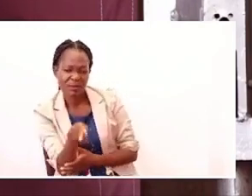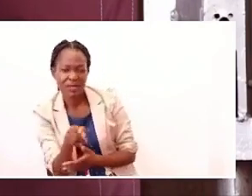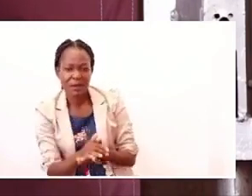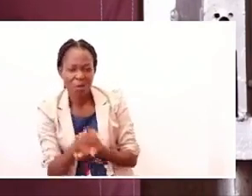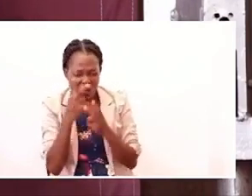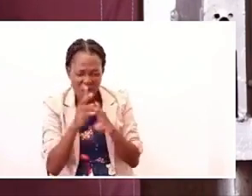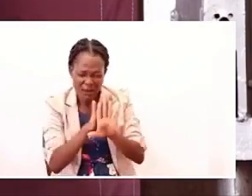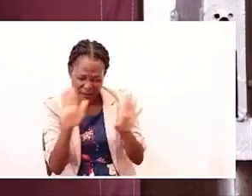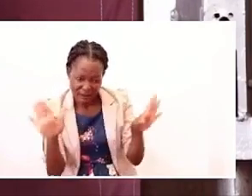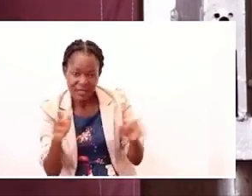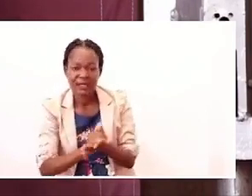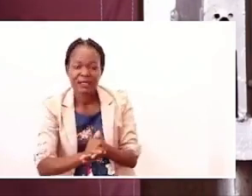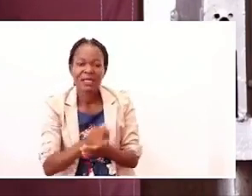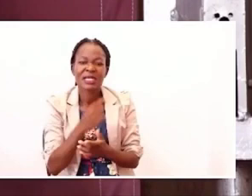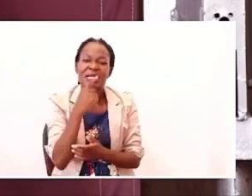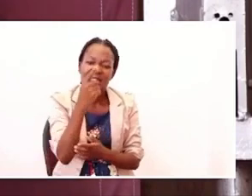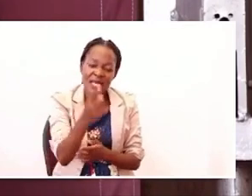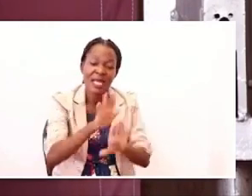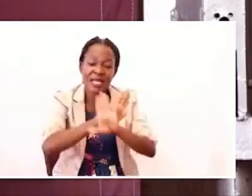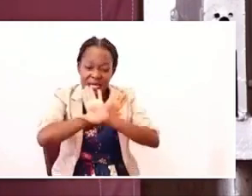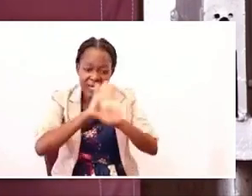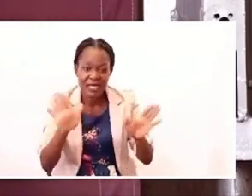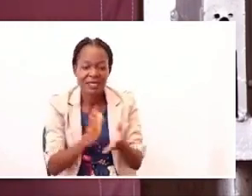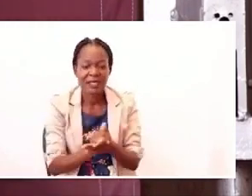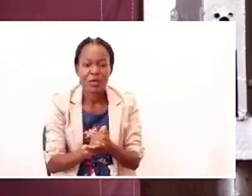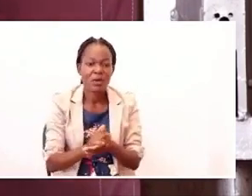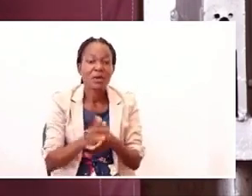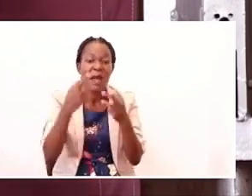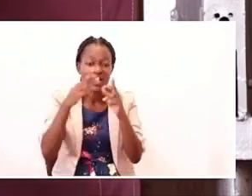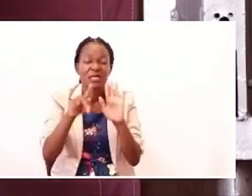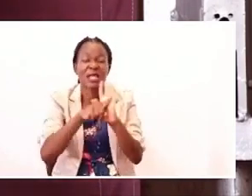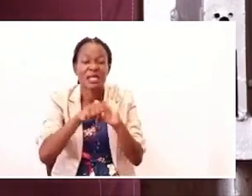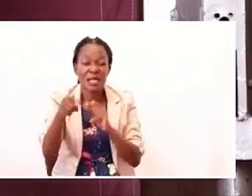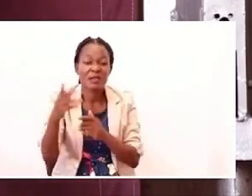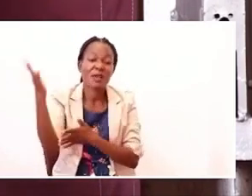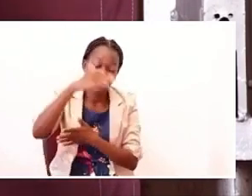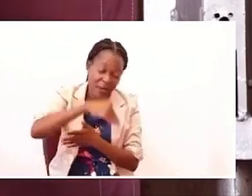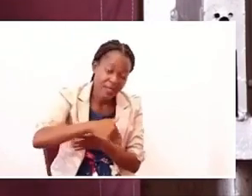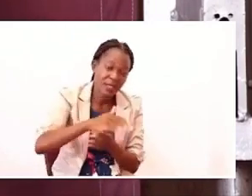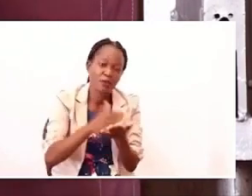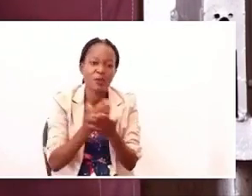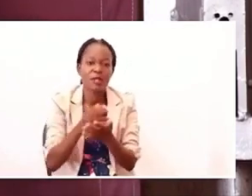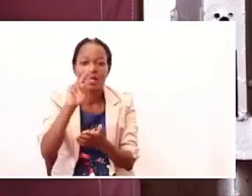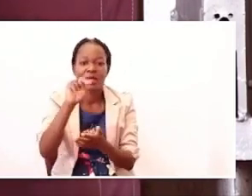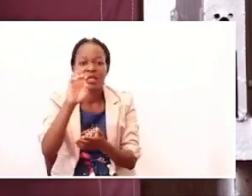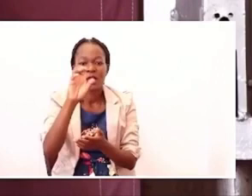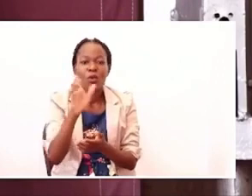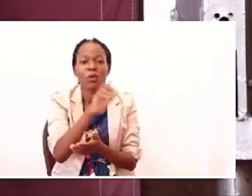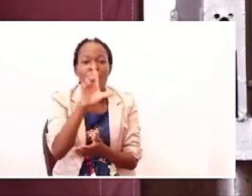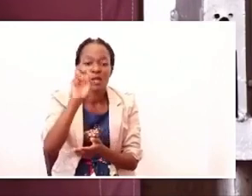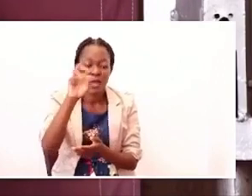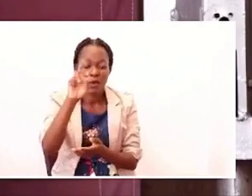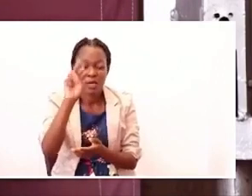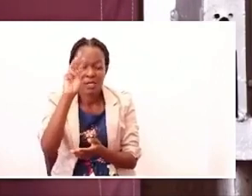correctly predicted the adverse effects of neoliberalism on Africa. It did, very